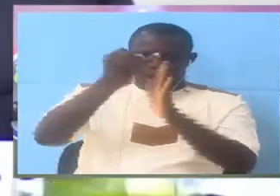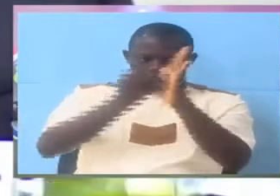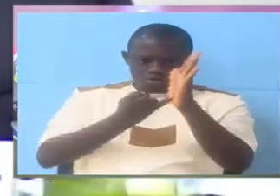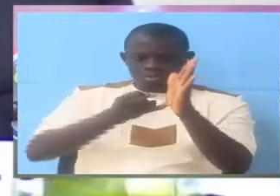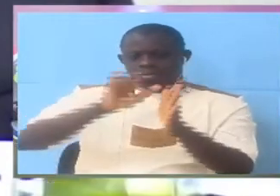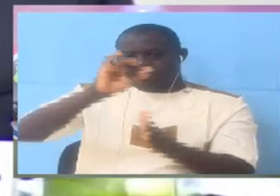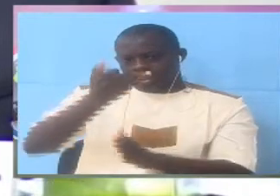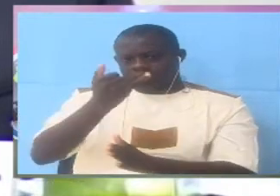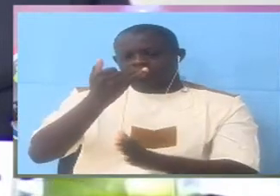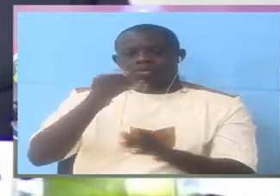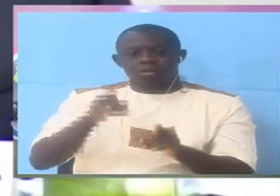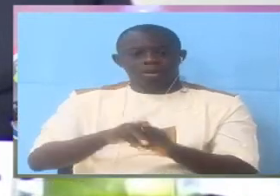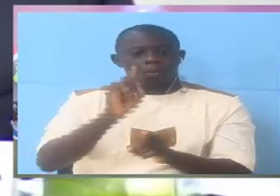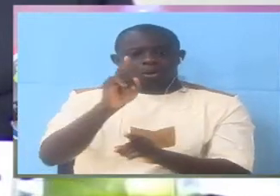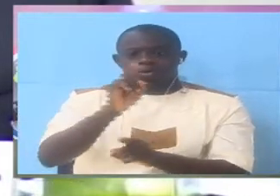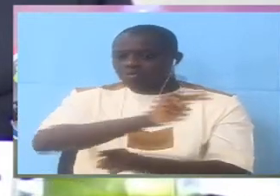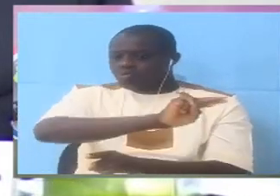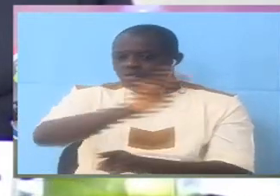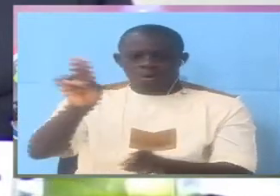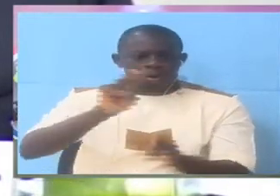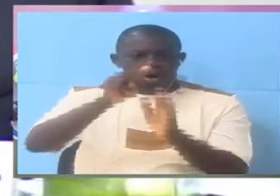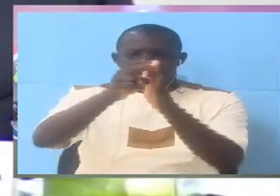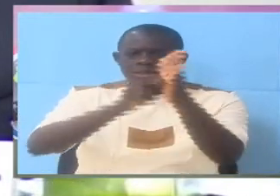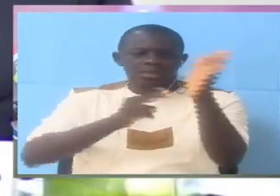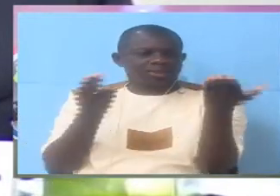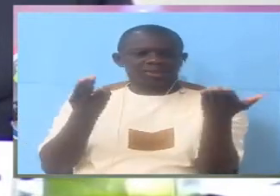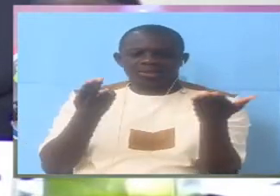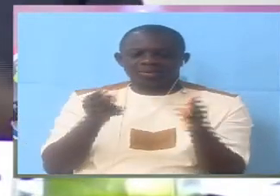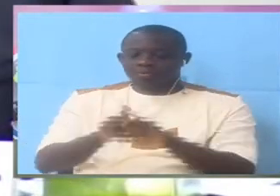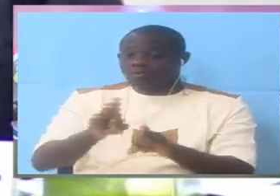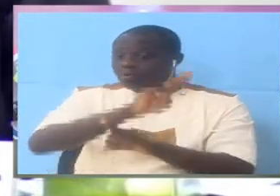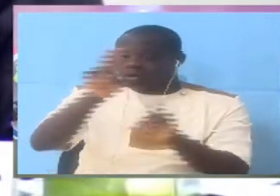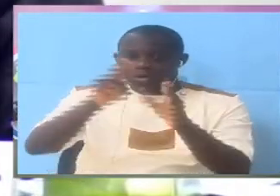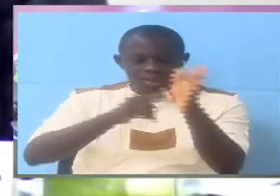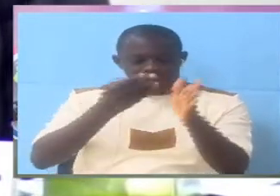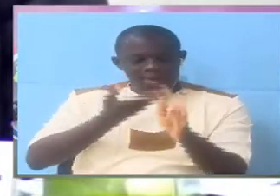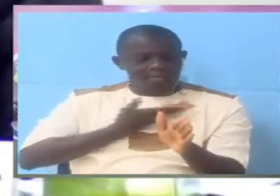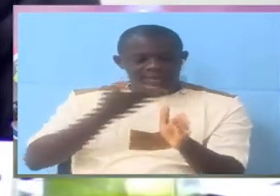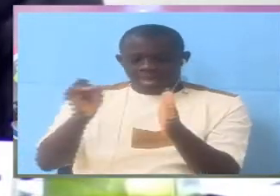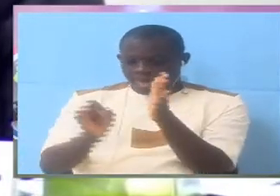But in that case, there is no need for an investigative unit. So